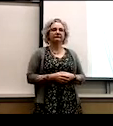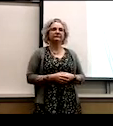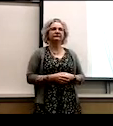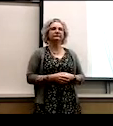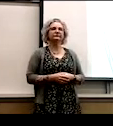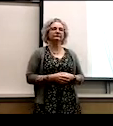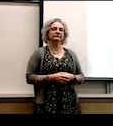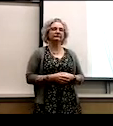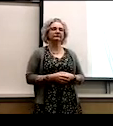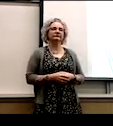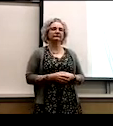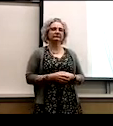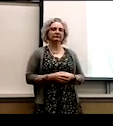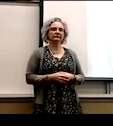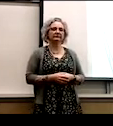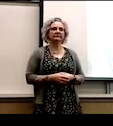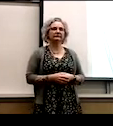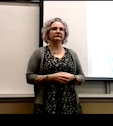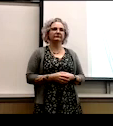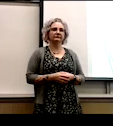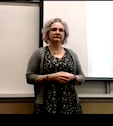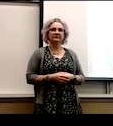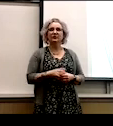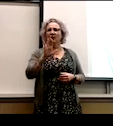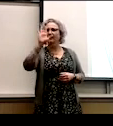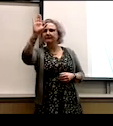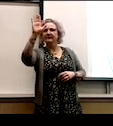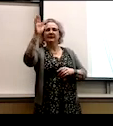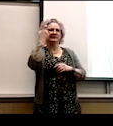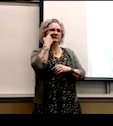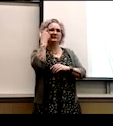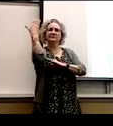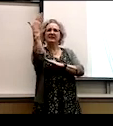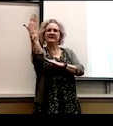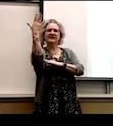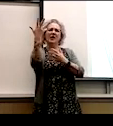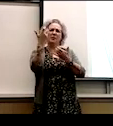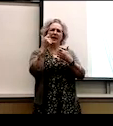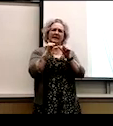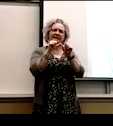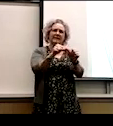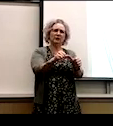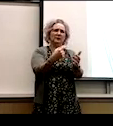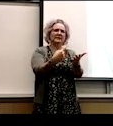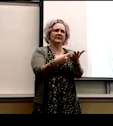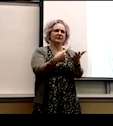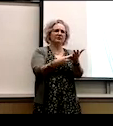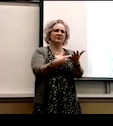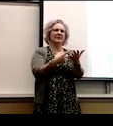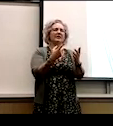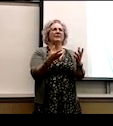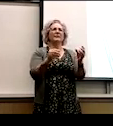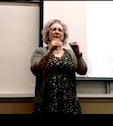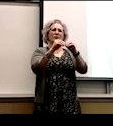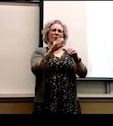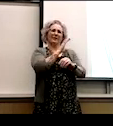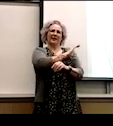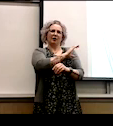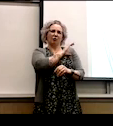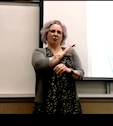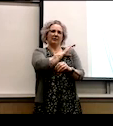discussion going, and my preference is to keep it more clinical based with signs and symptoms